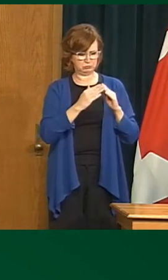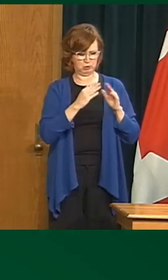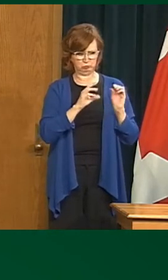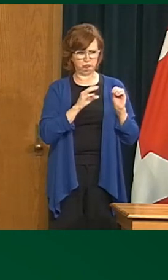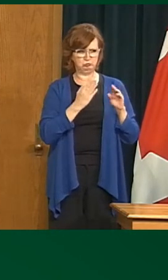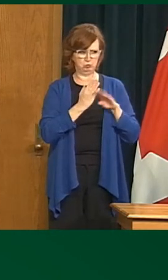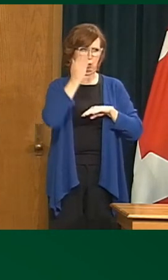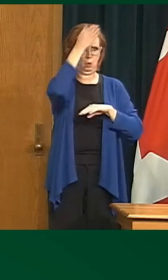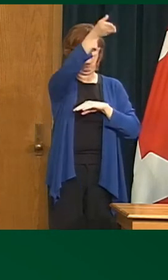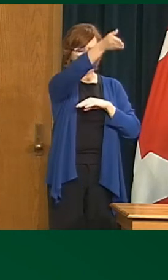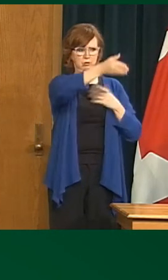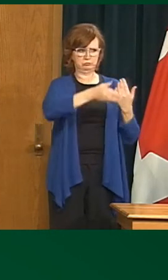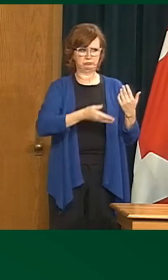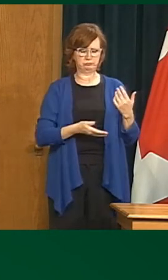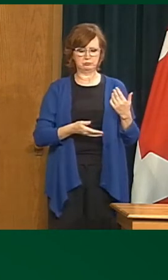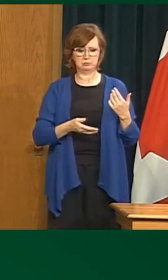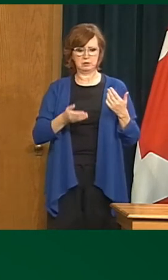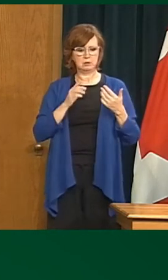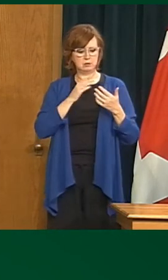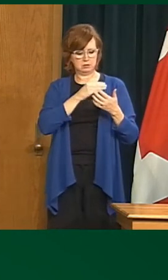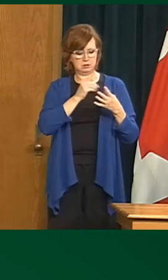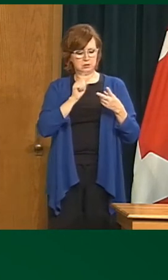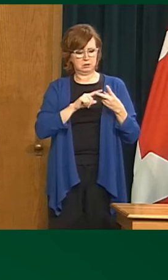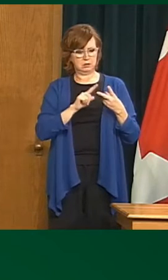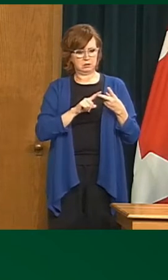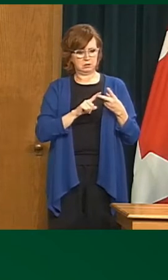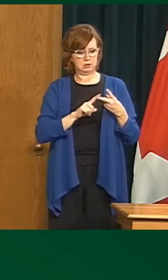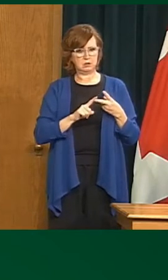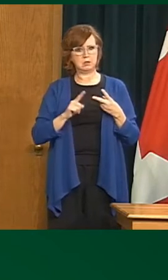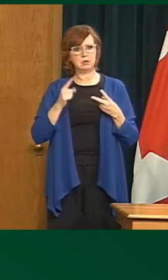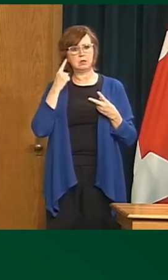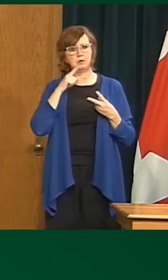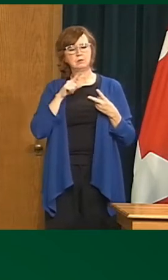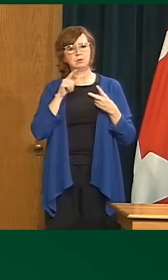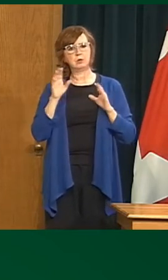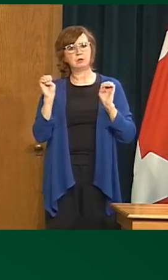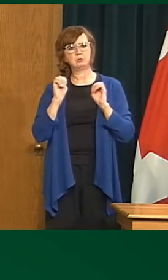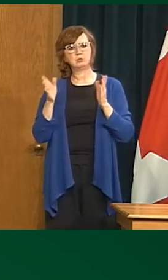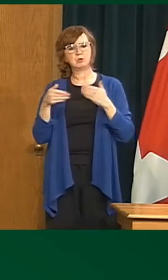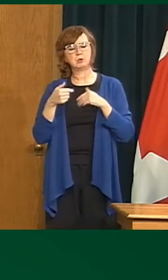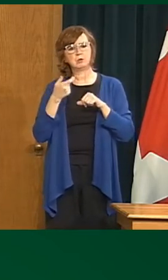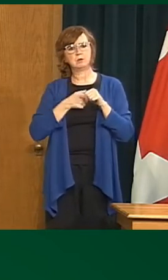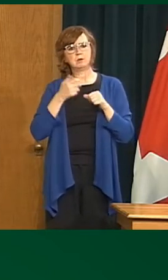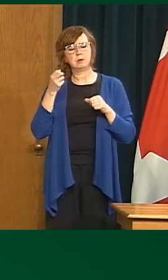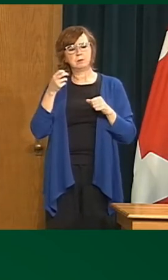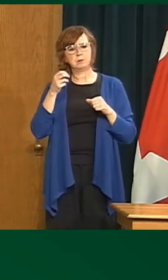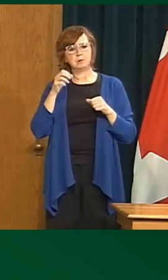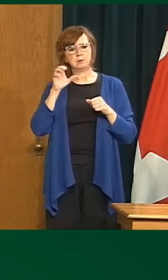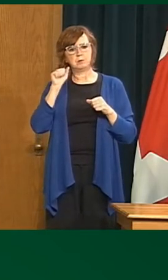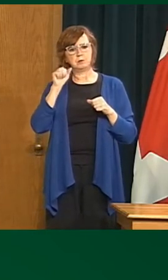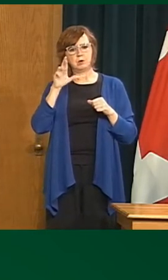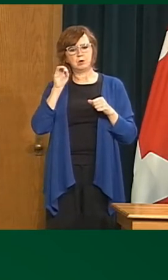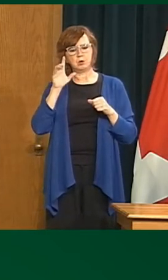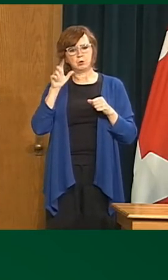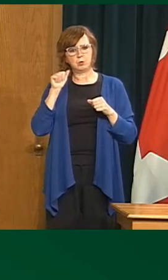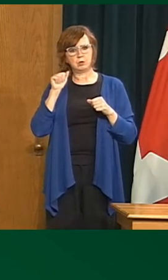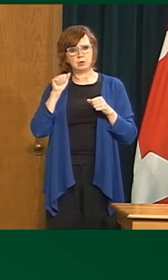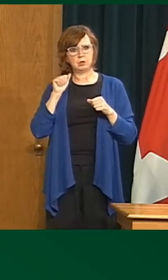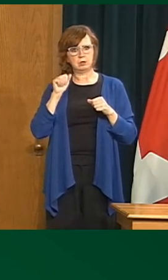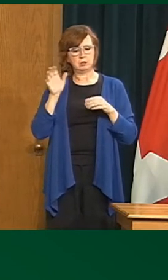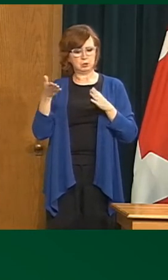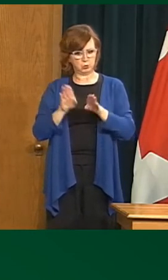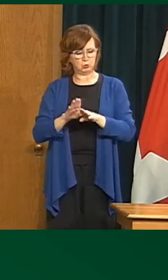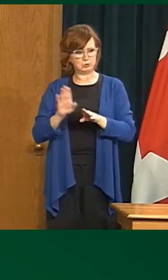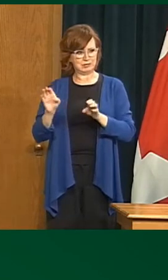to the alternative level care conversions in the 12 facilities in rural Saskatchewan, which were part of the defensive strategy associated with